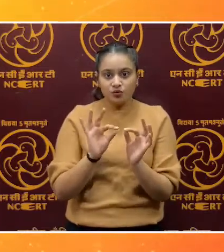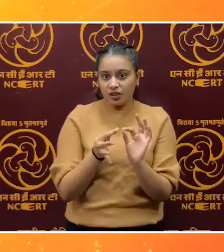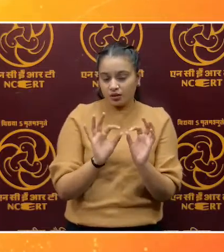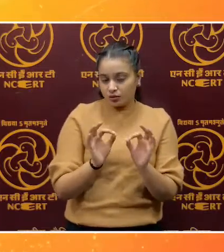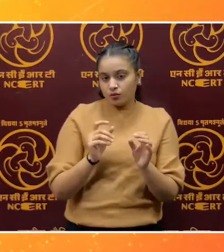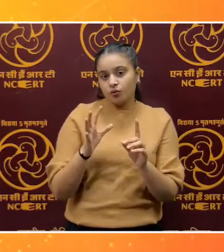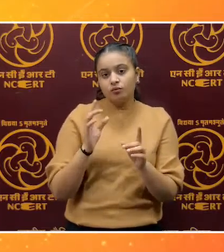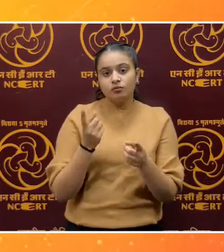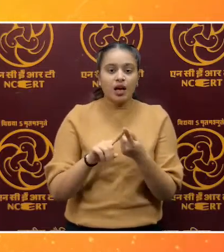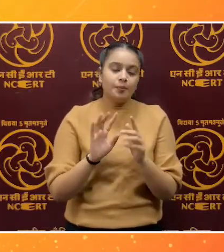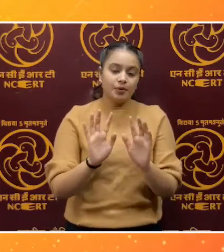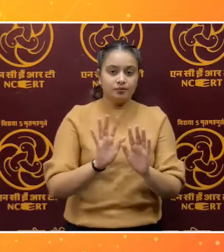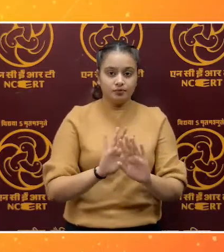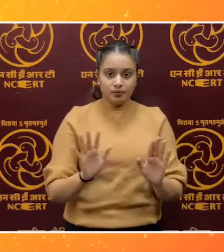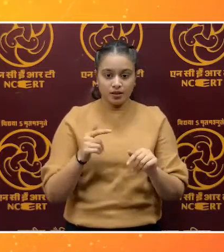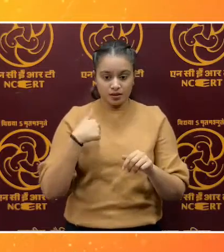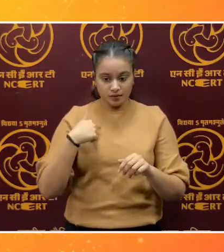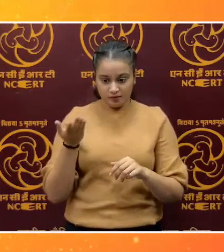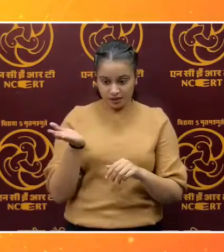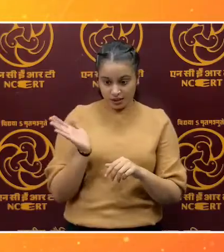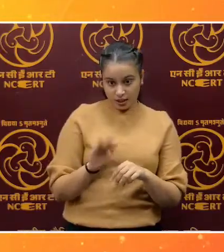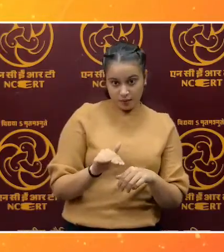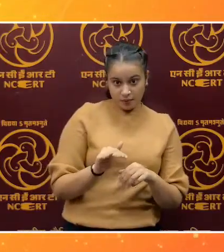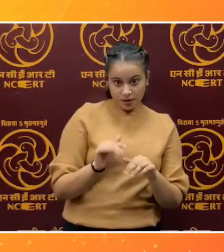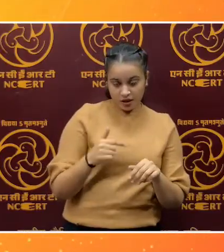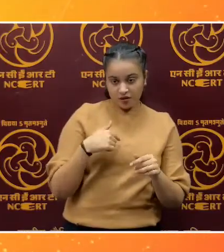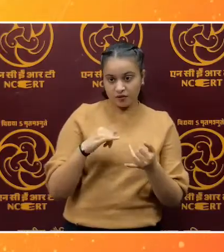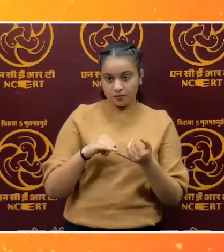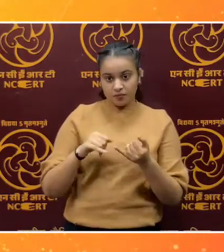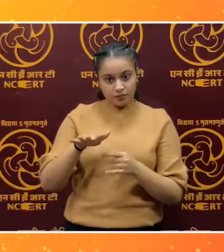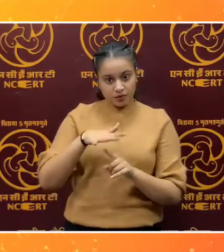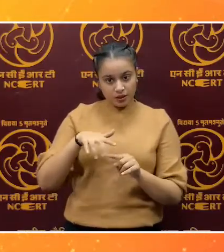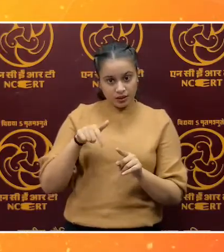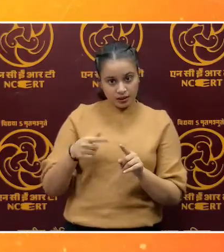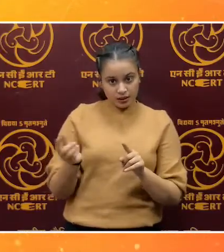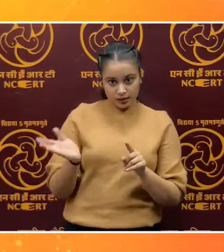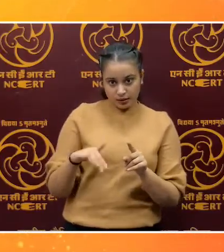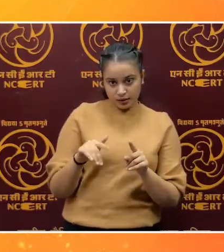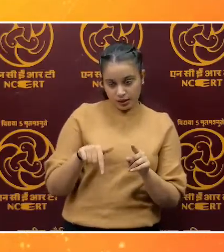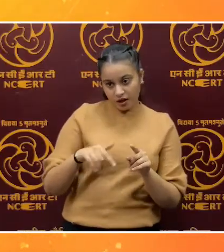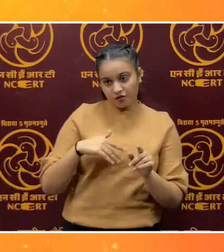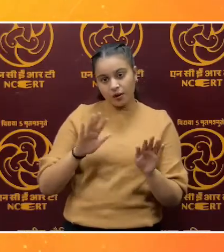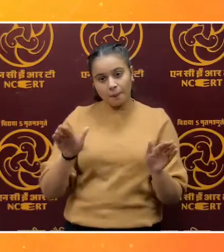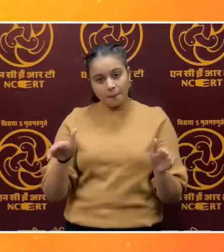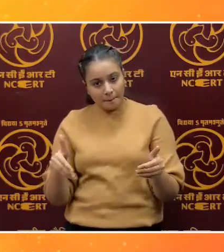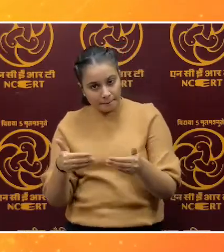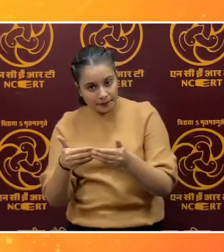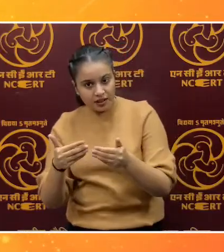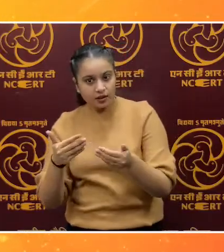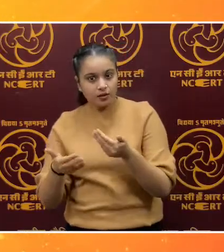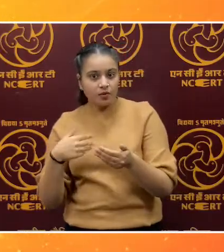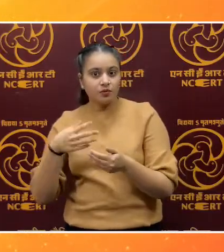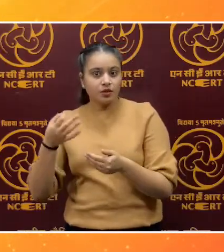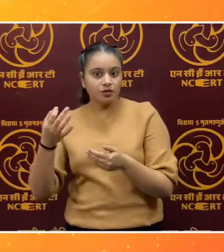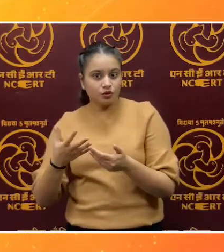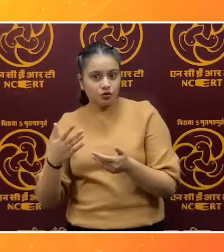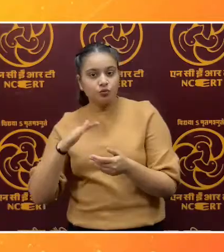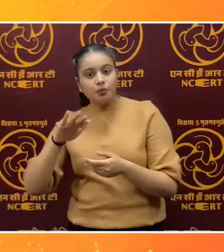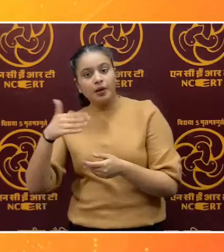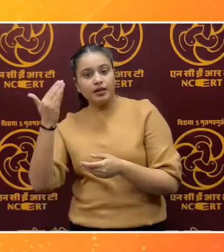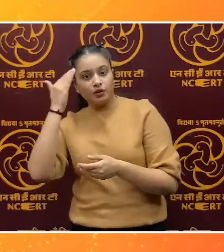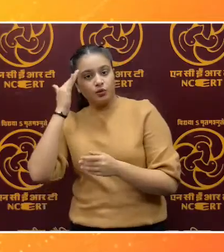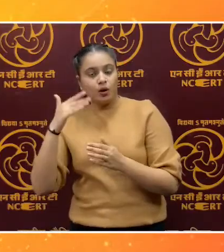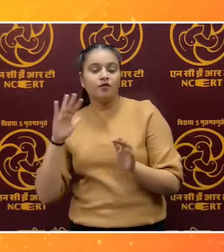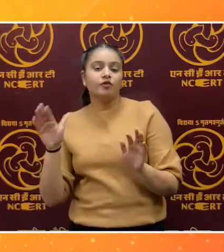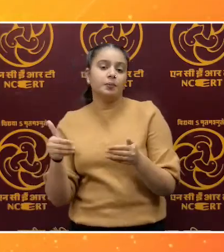Okay. So like when I was coming to the studio, I came across somebody whom I knew from earlier. So